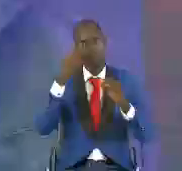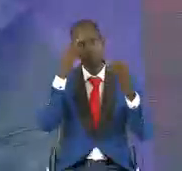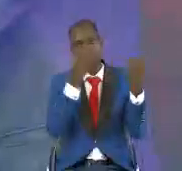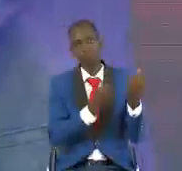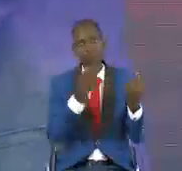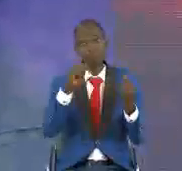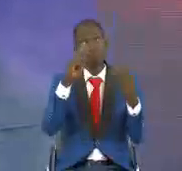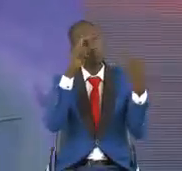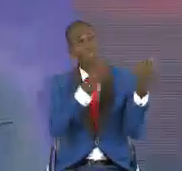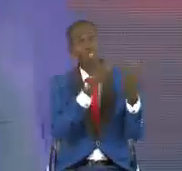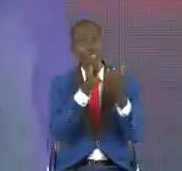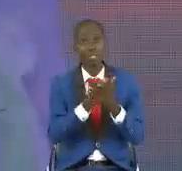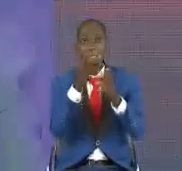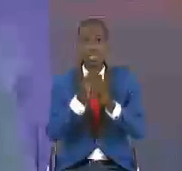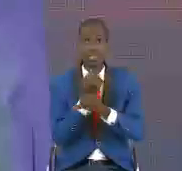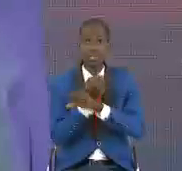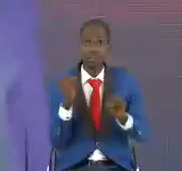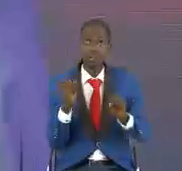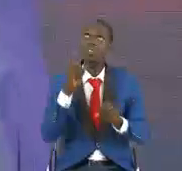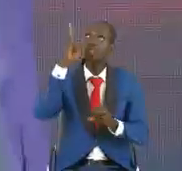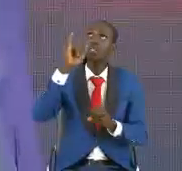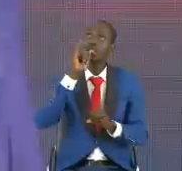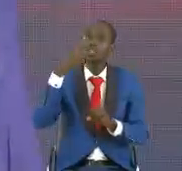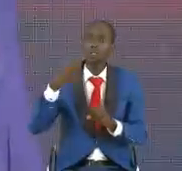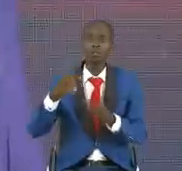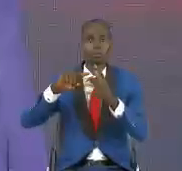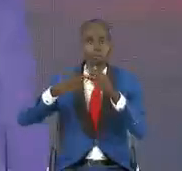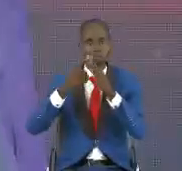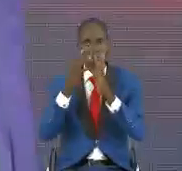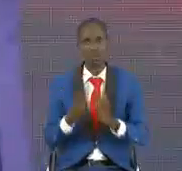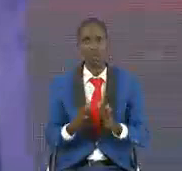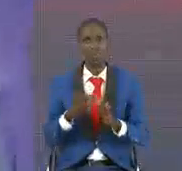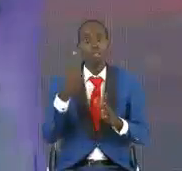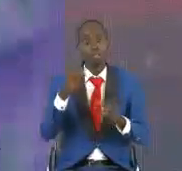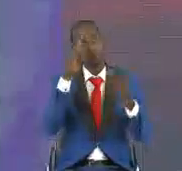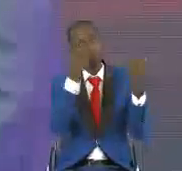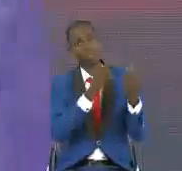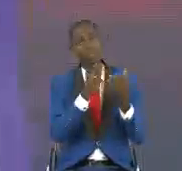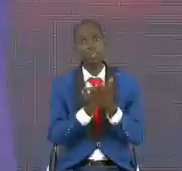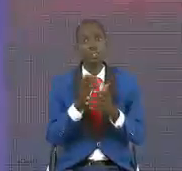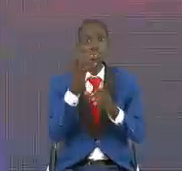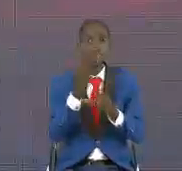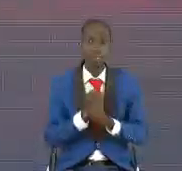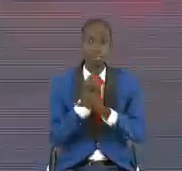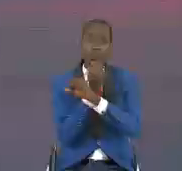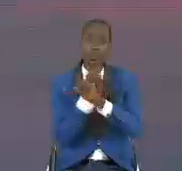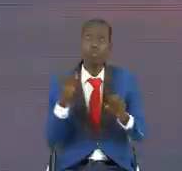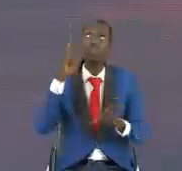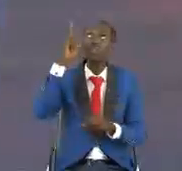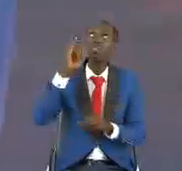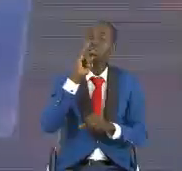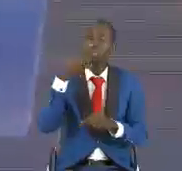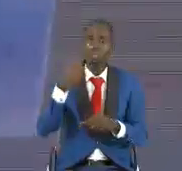the author. The faith that gets healing is the author. The faith that gets redemption is the author. Looking